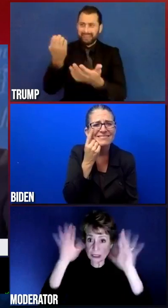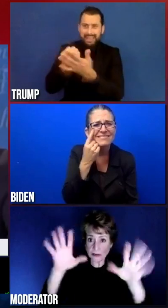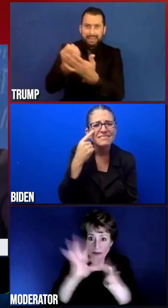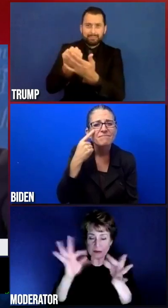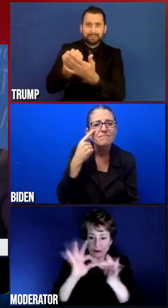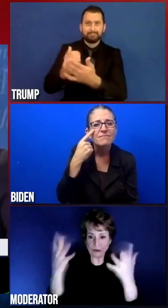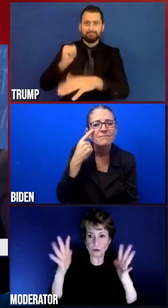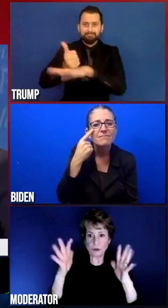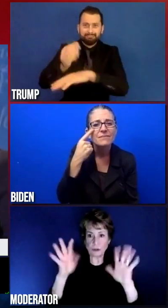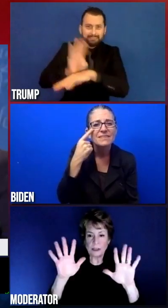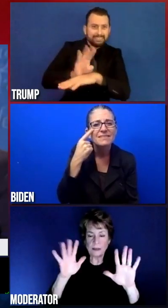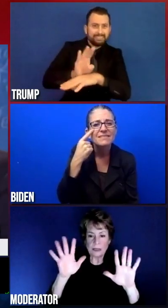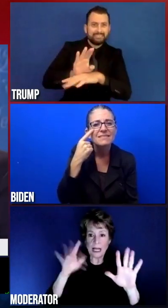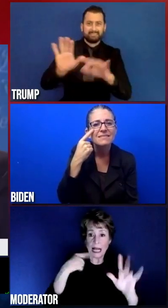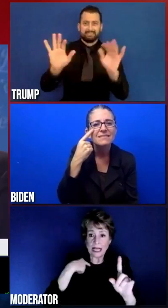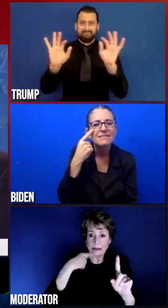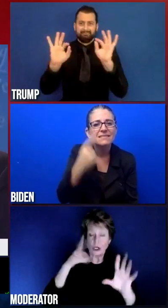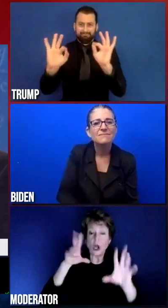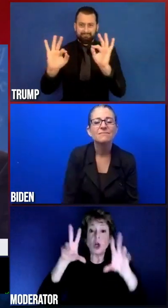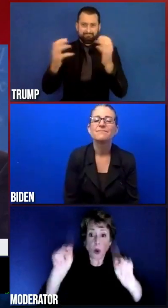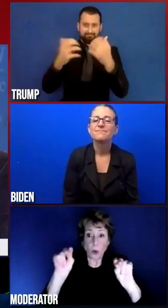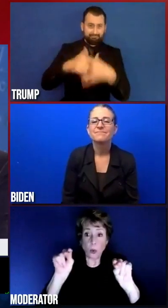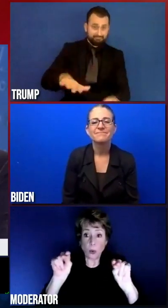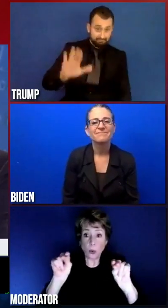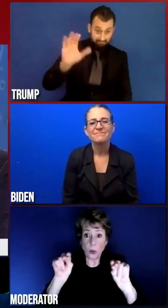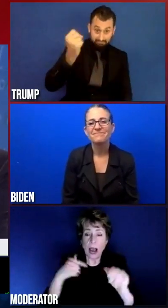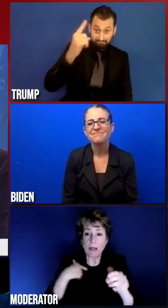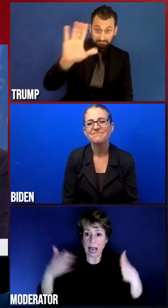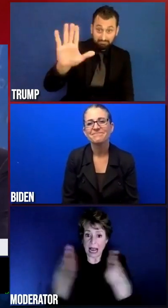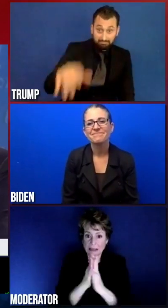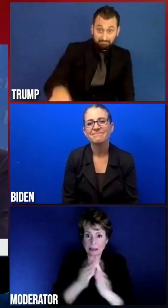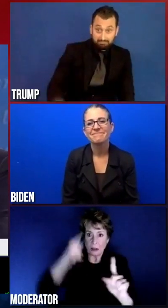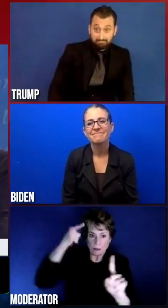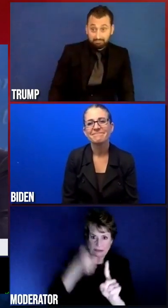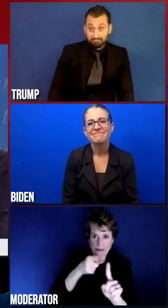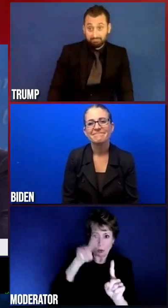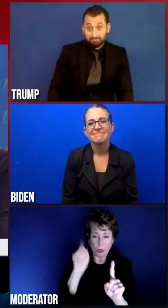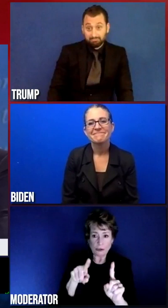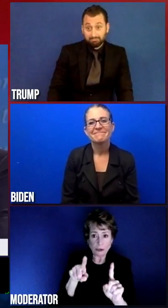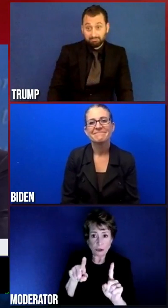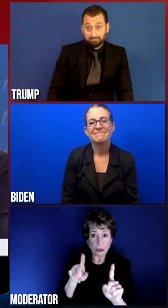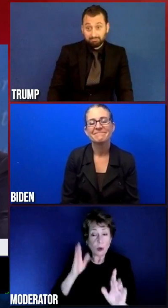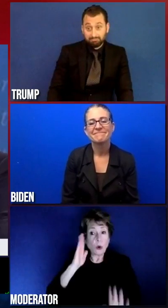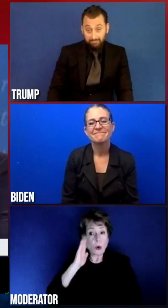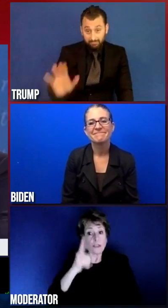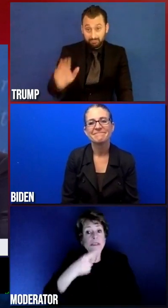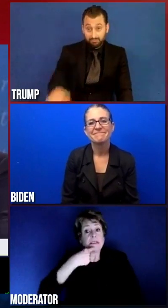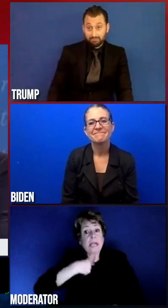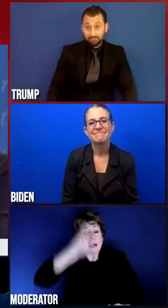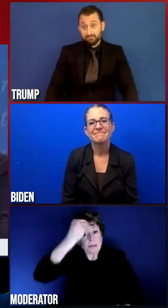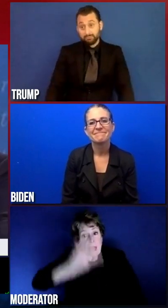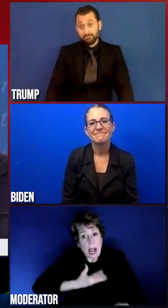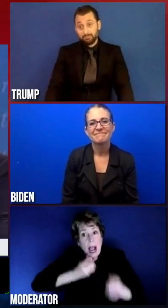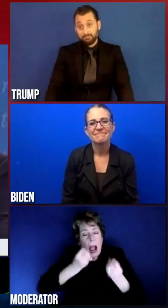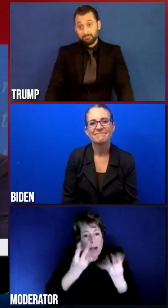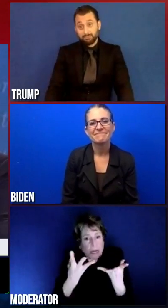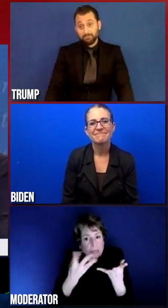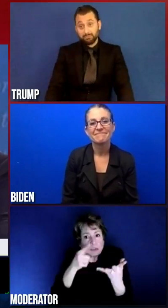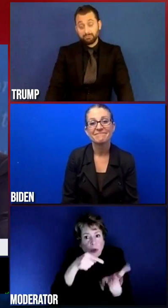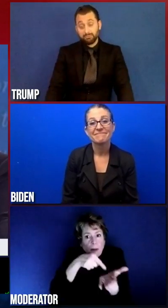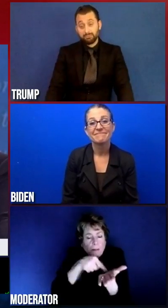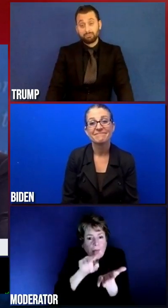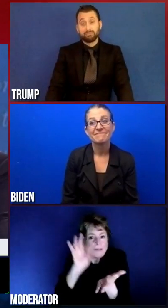No, Mr. President. Go ahead. I'm asking you a question. Will you tell us how much you paid in federal income taxes